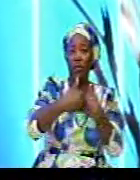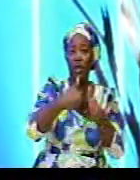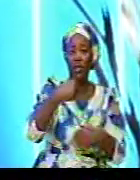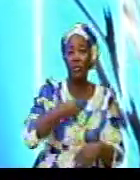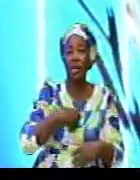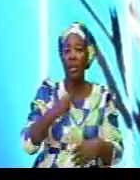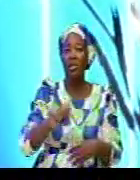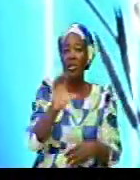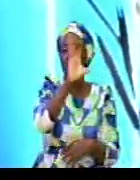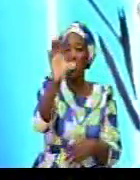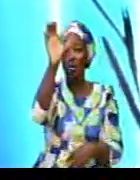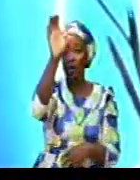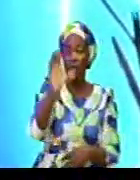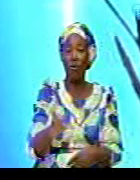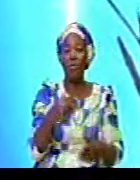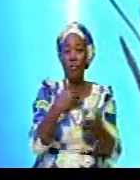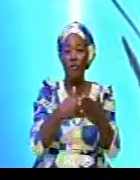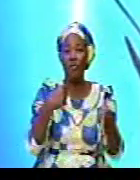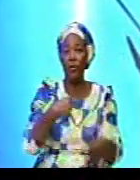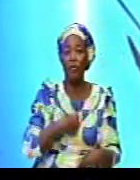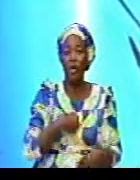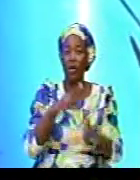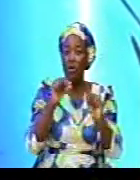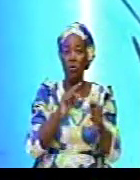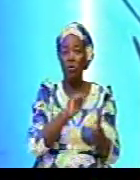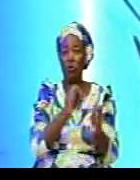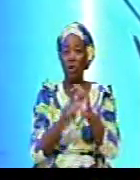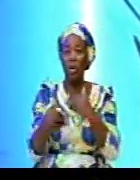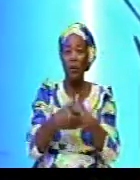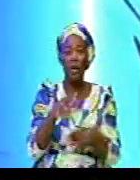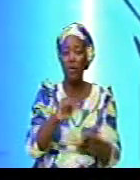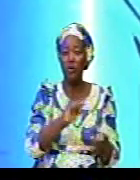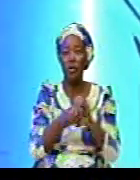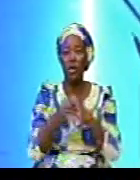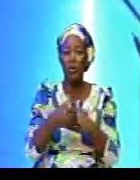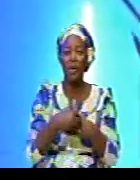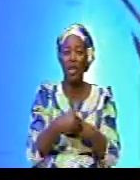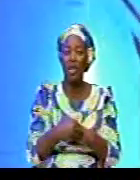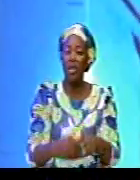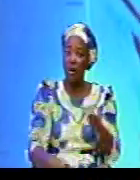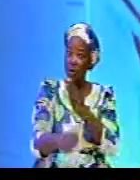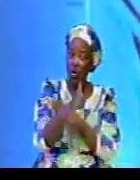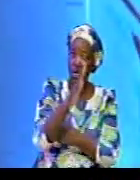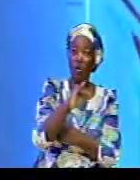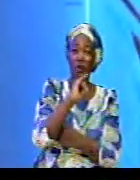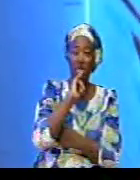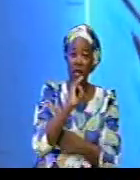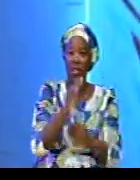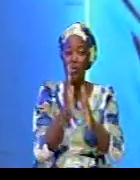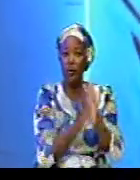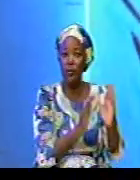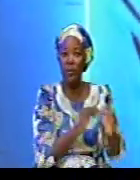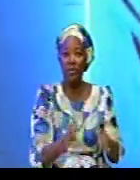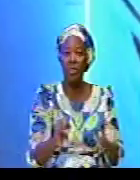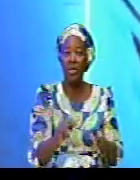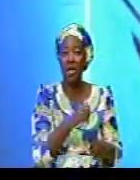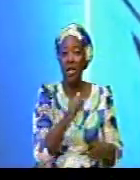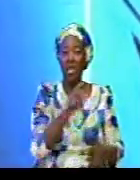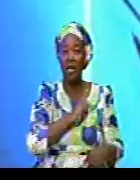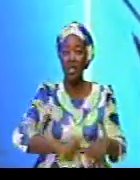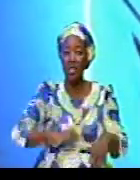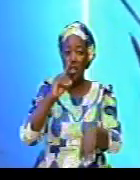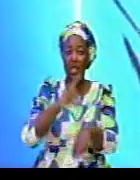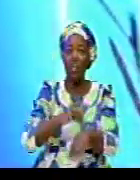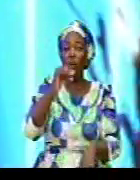turning back. The world behind me, the cross before me, no turning back, no turning